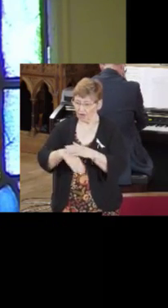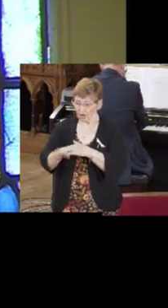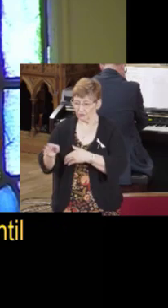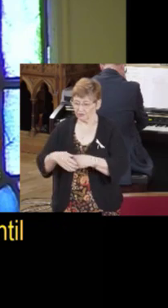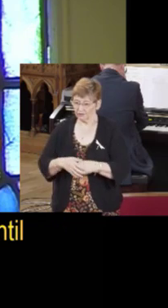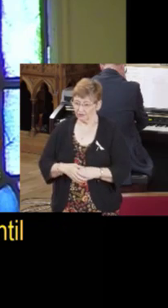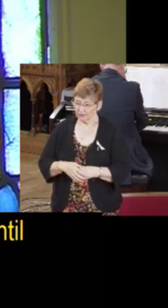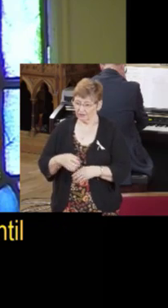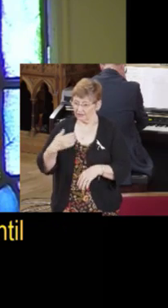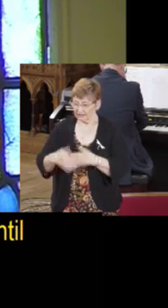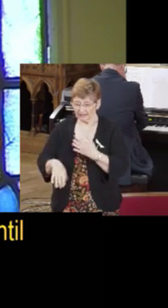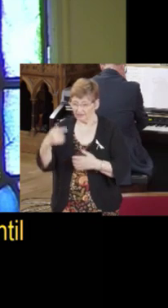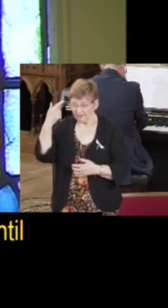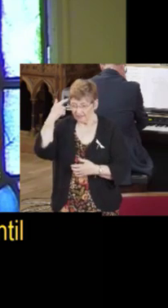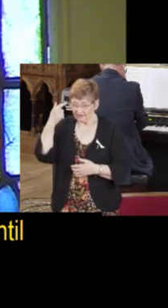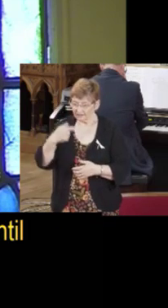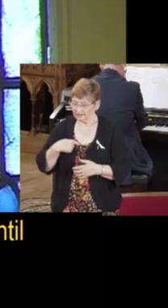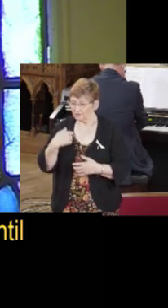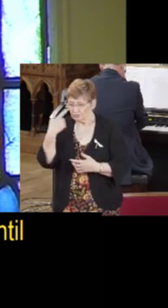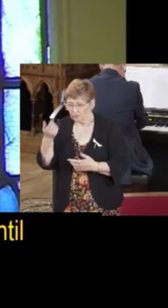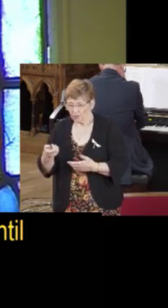putting any thought of you off until tomorrow.